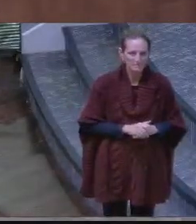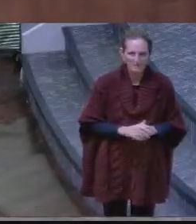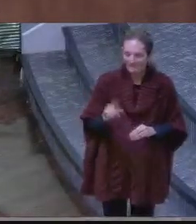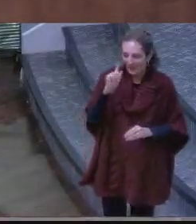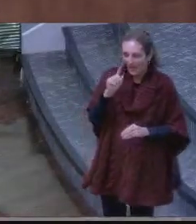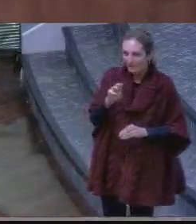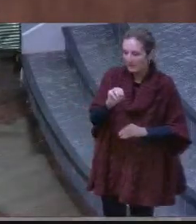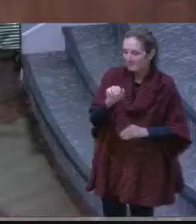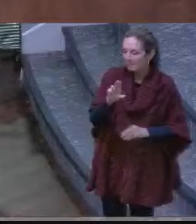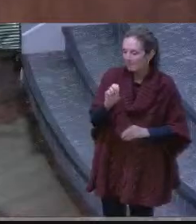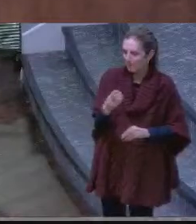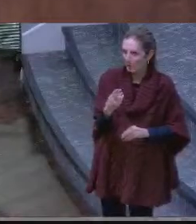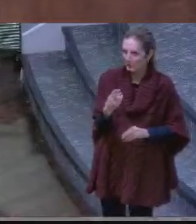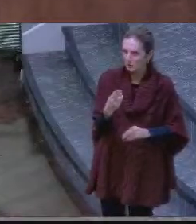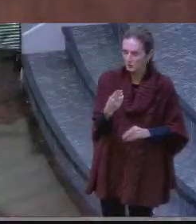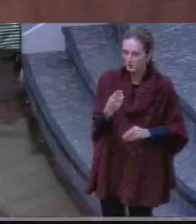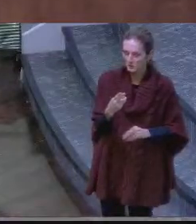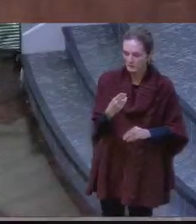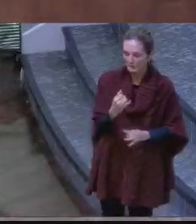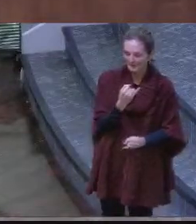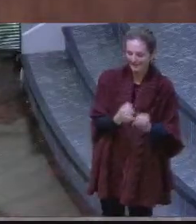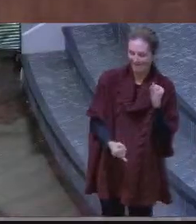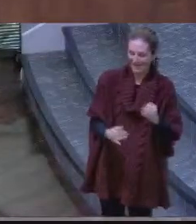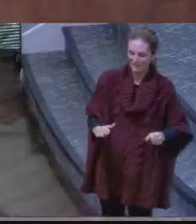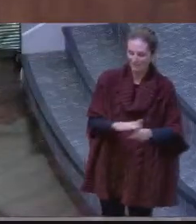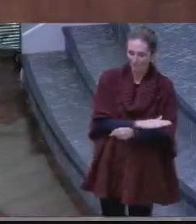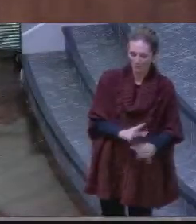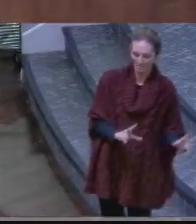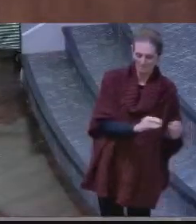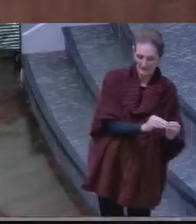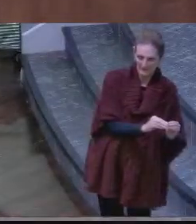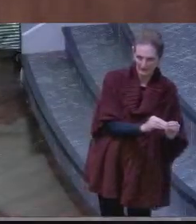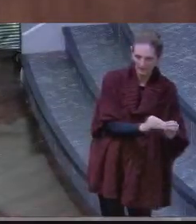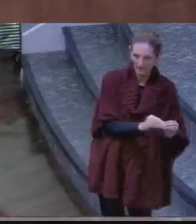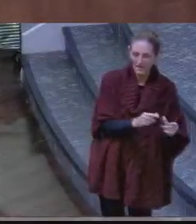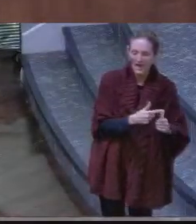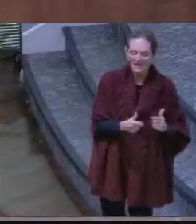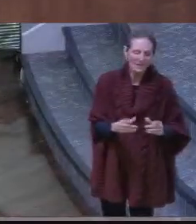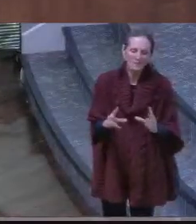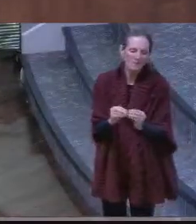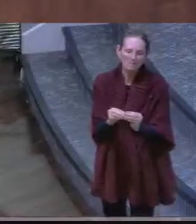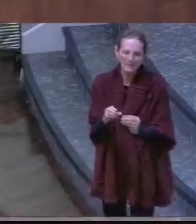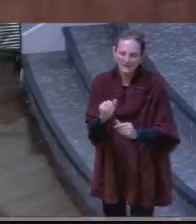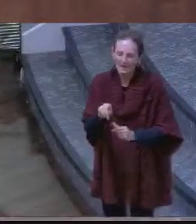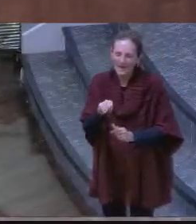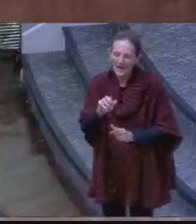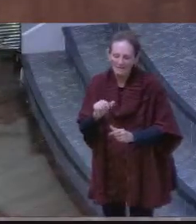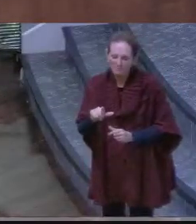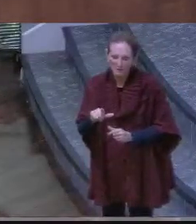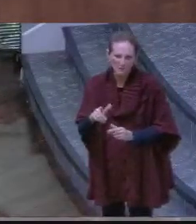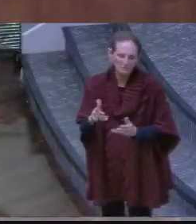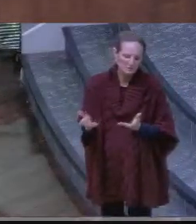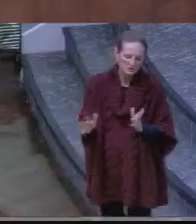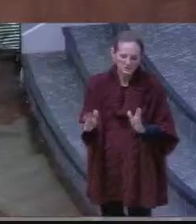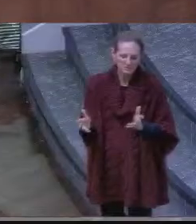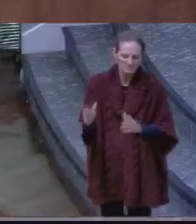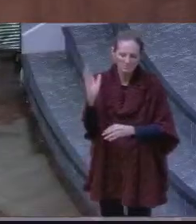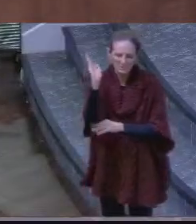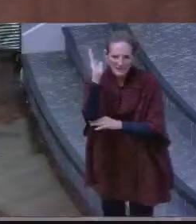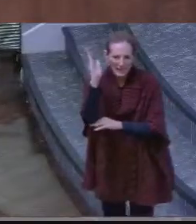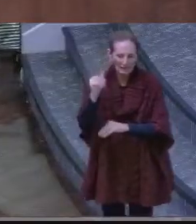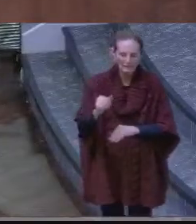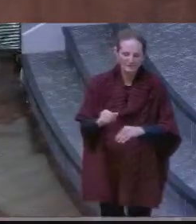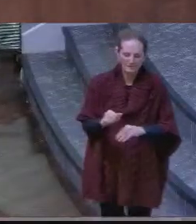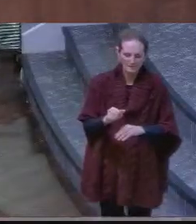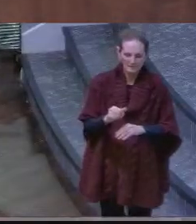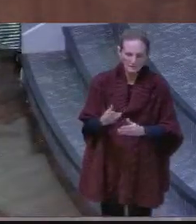is our last full meeting. Planning on meeting April just to basically kind of almost present the